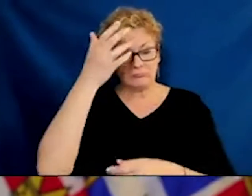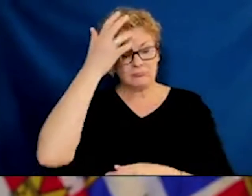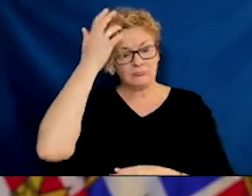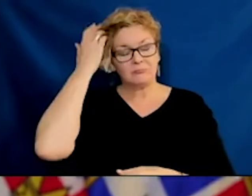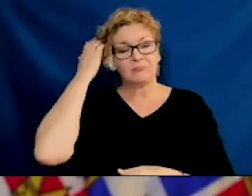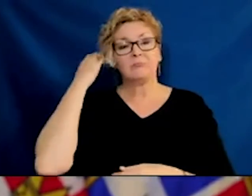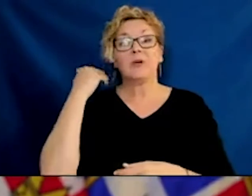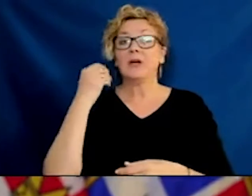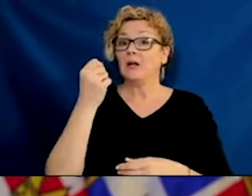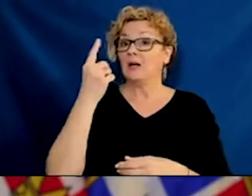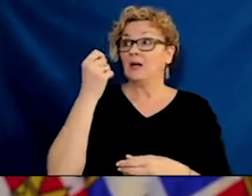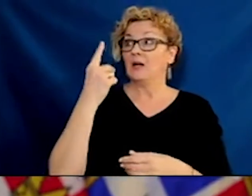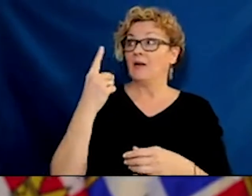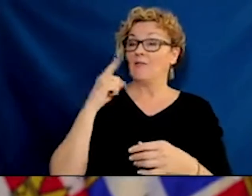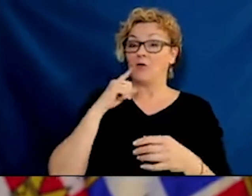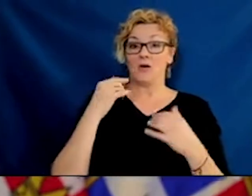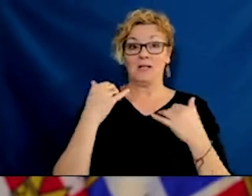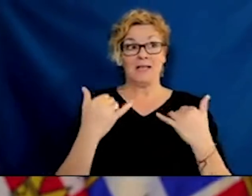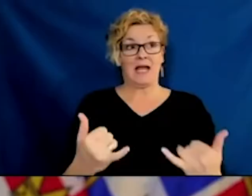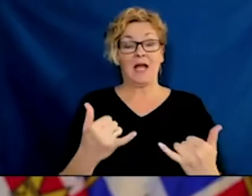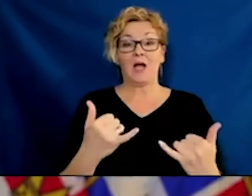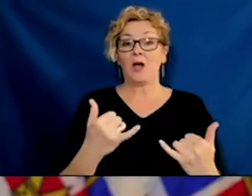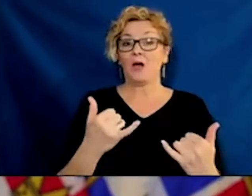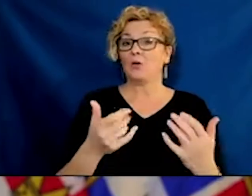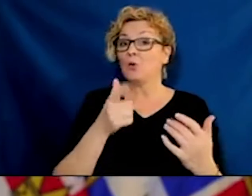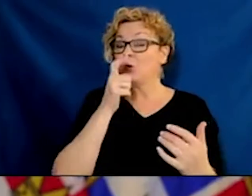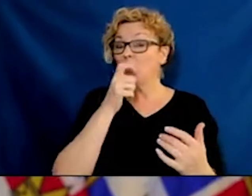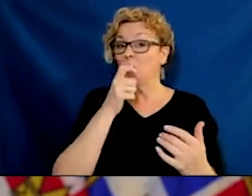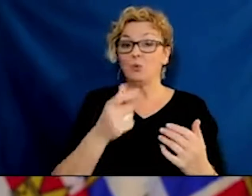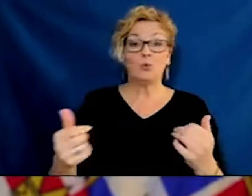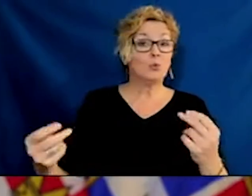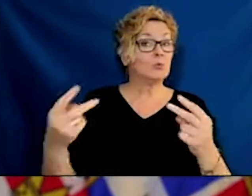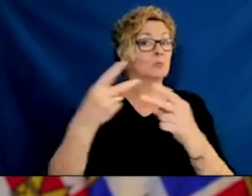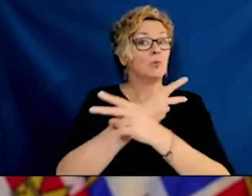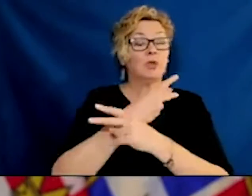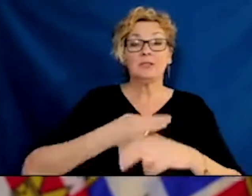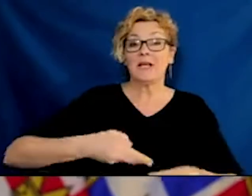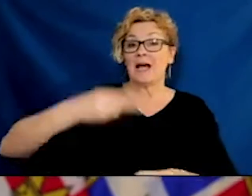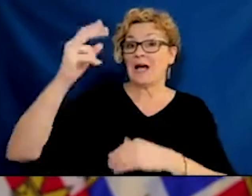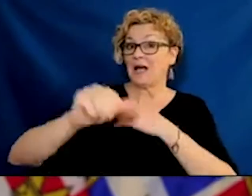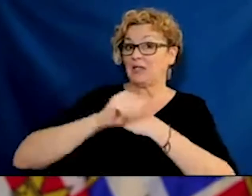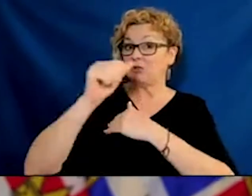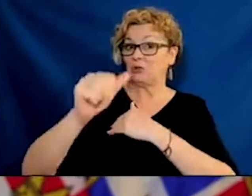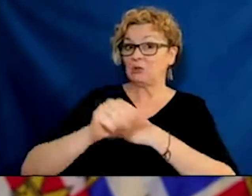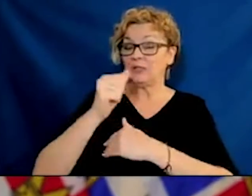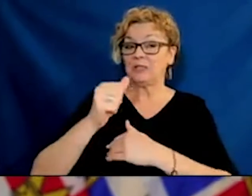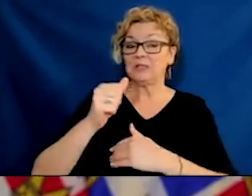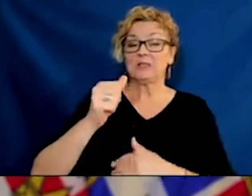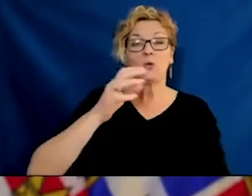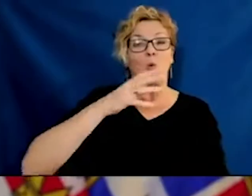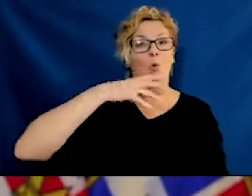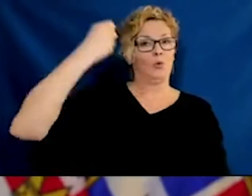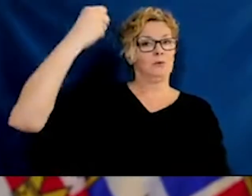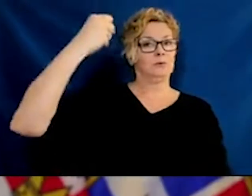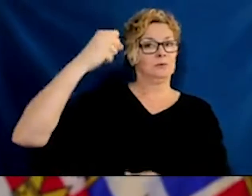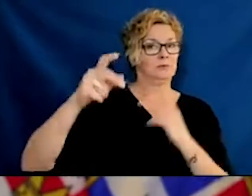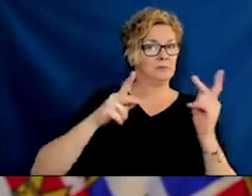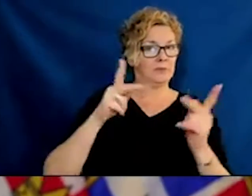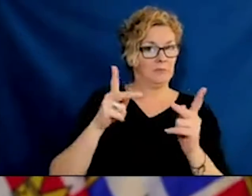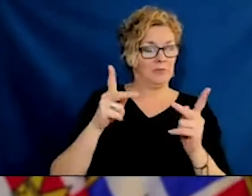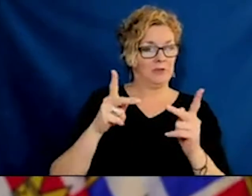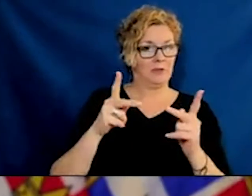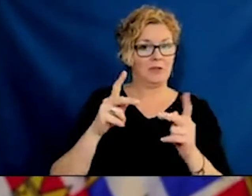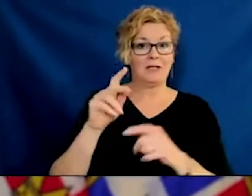And the approach that we are taking ensures that those who are at highest risk of illness and death receive the